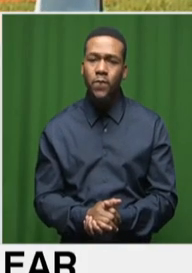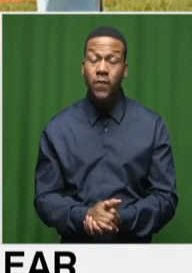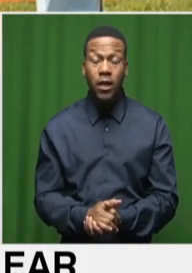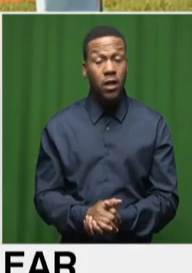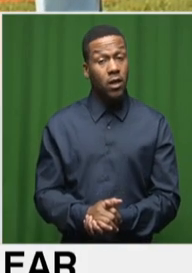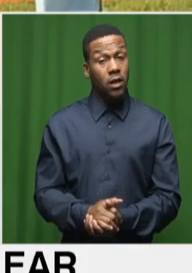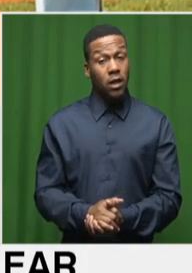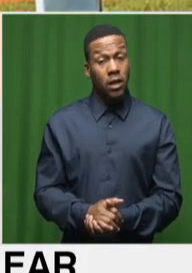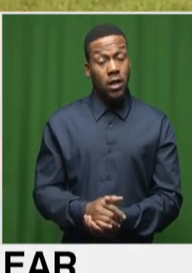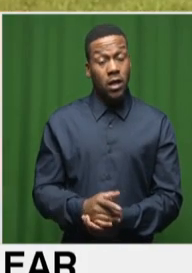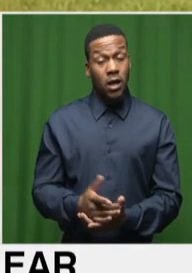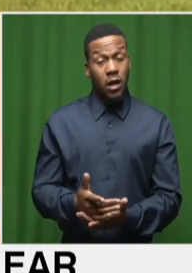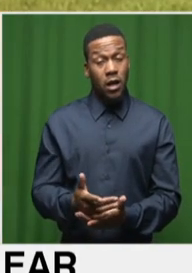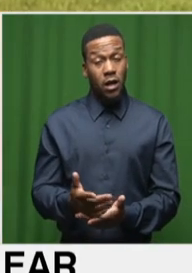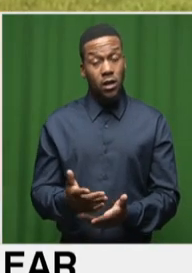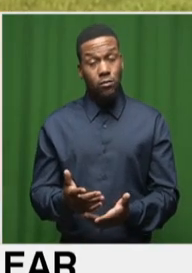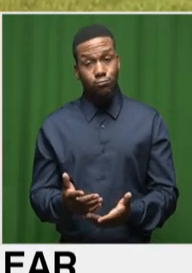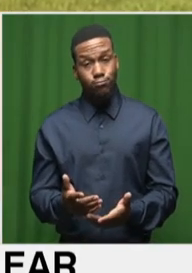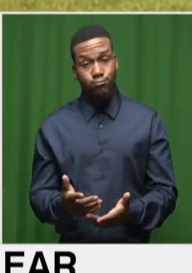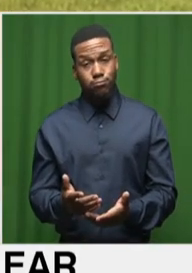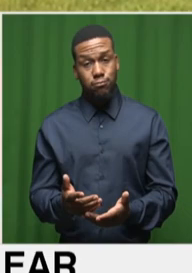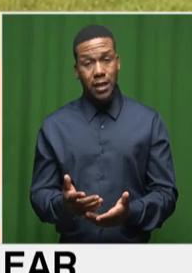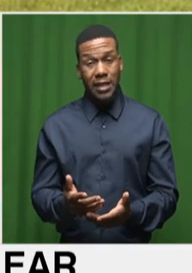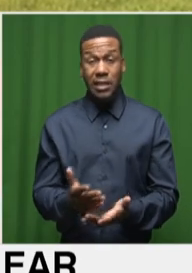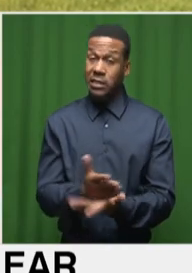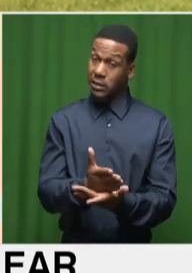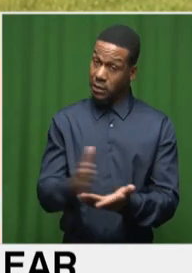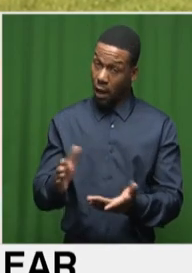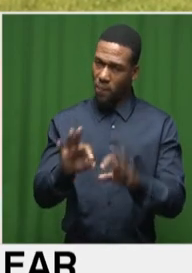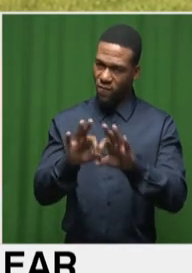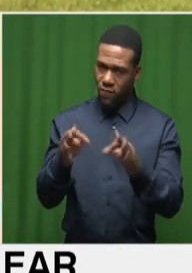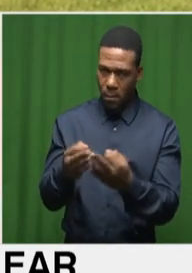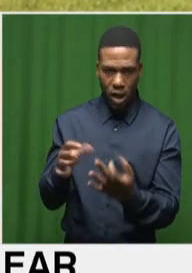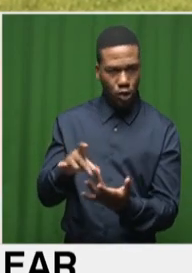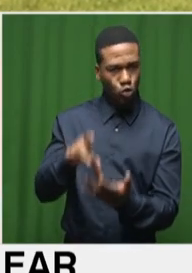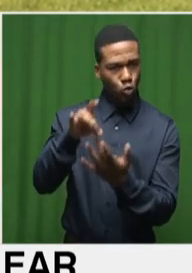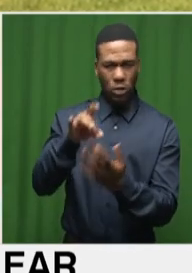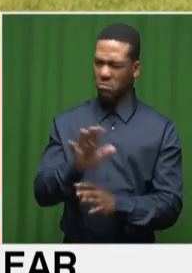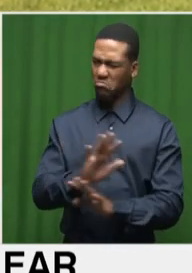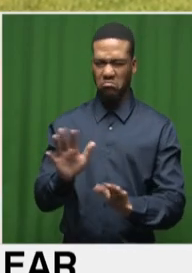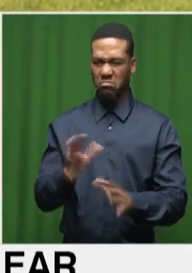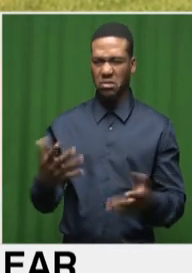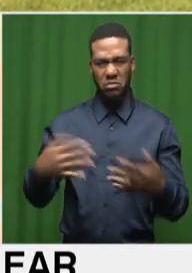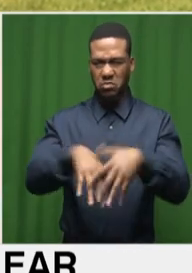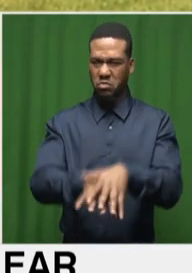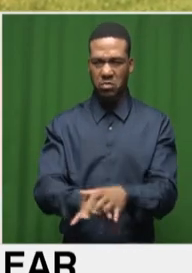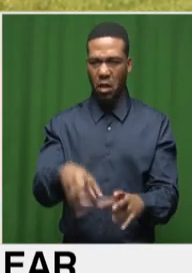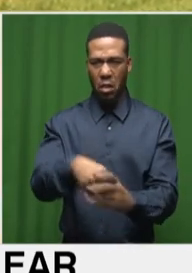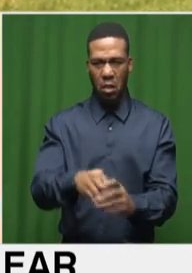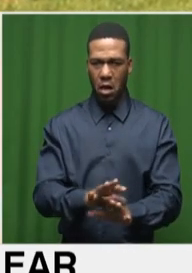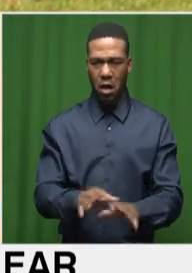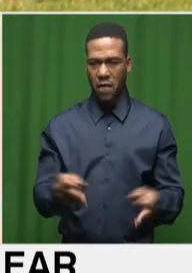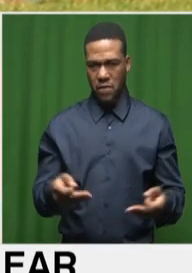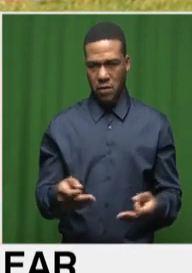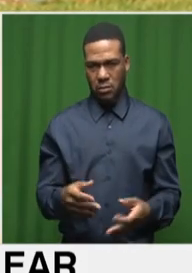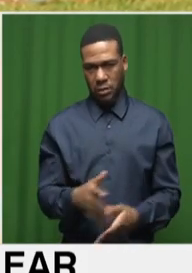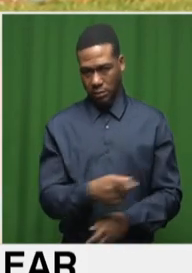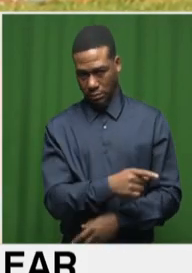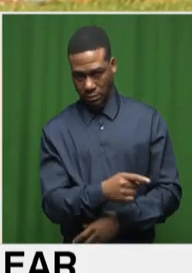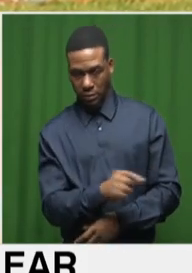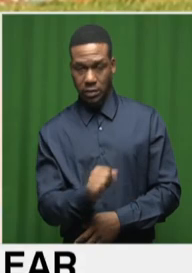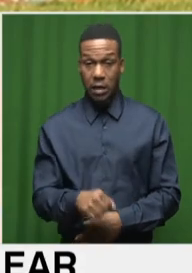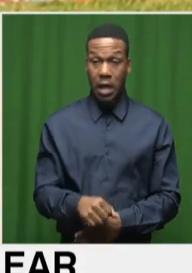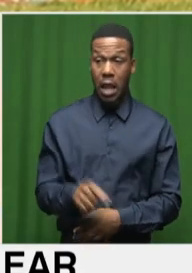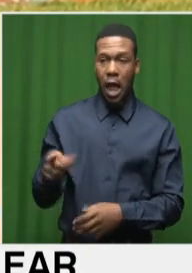Lebo, in terms of, you know, some families that chose not to be part of this, they have already buried. I know that